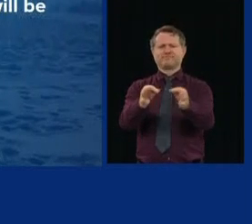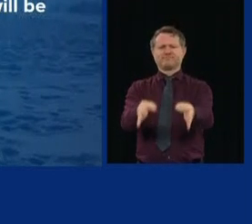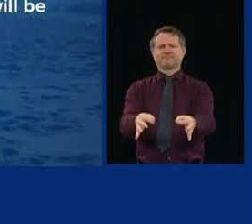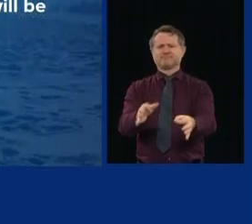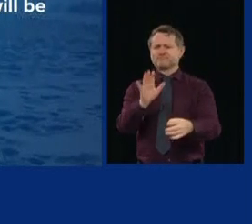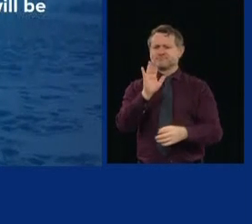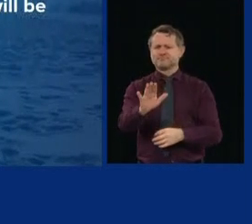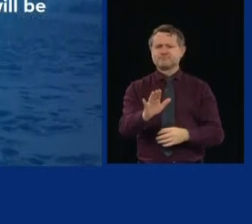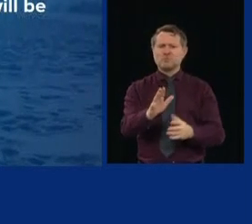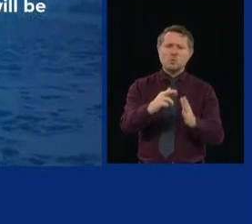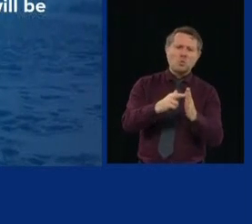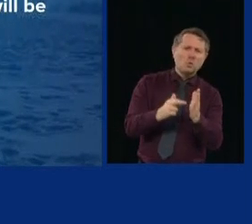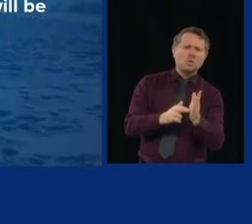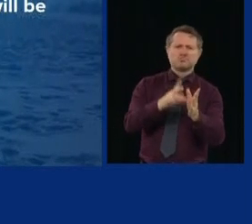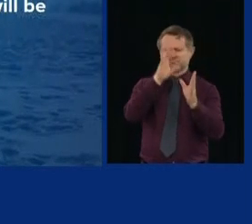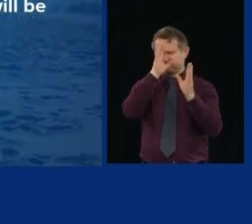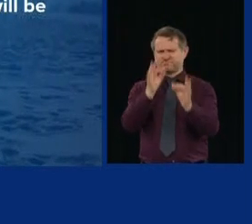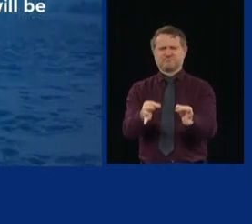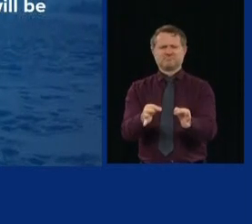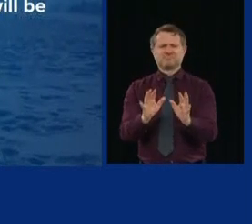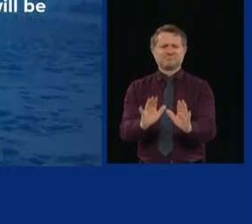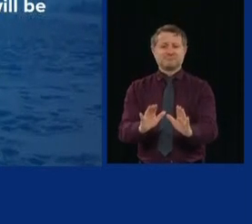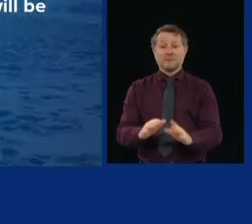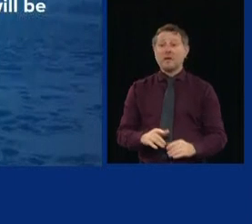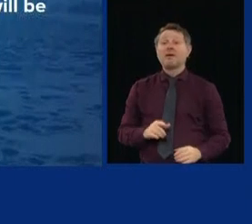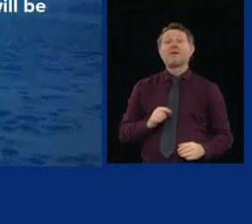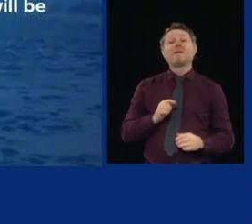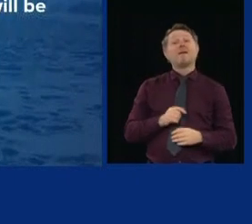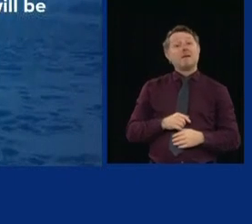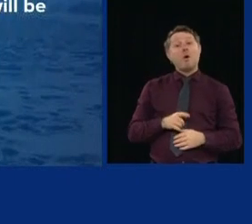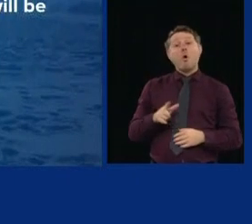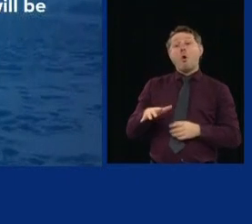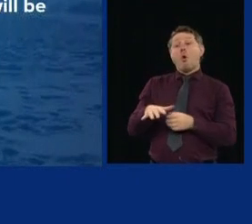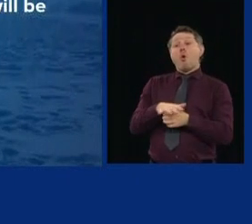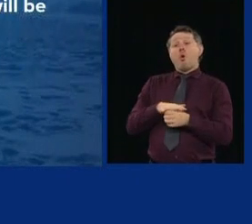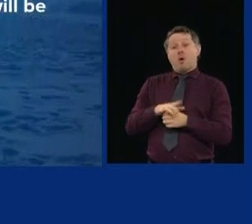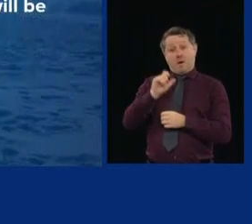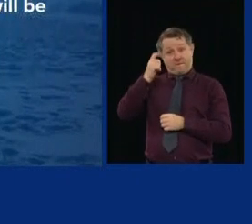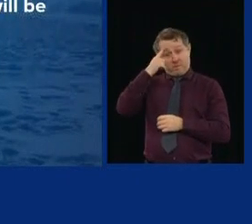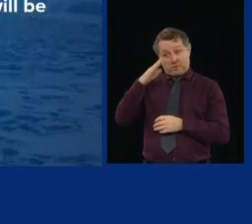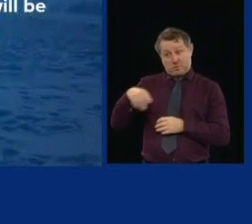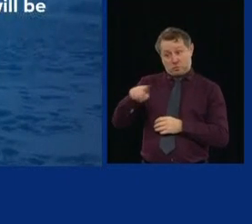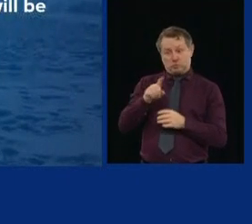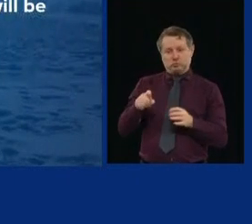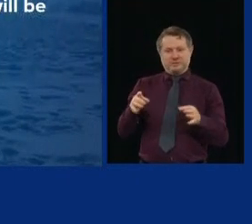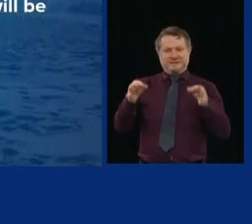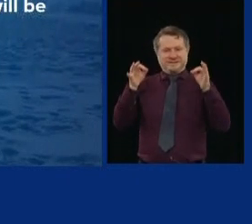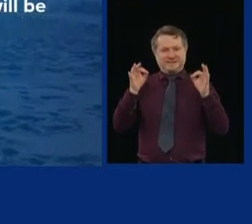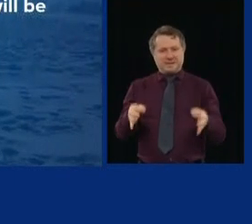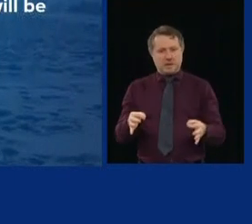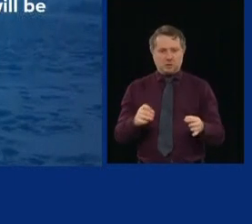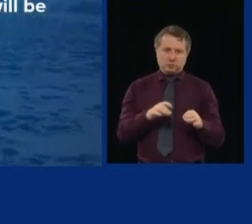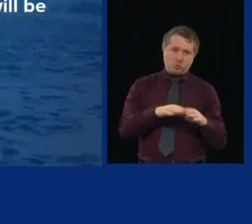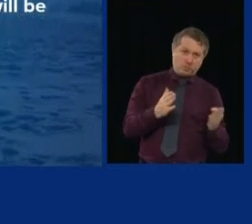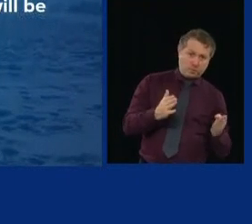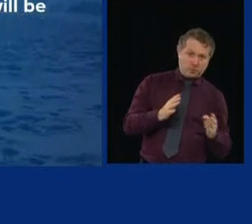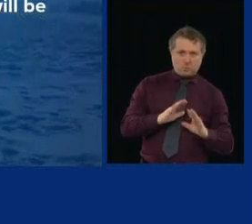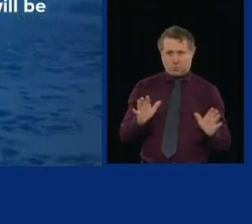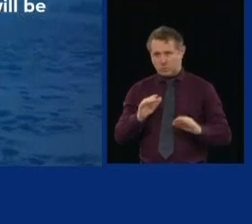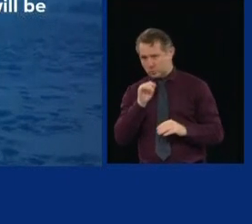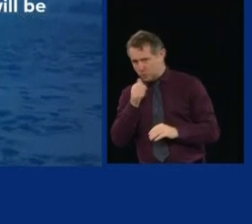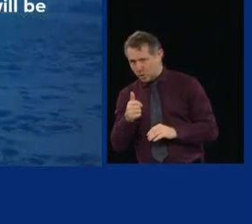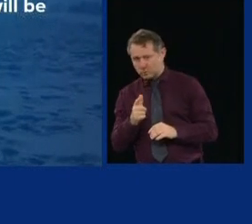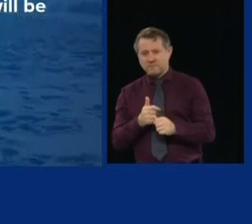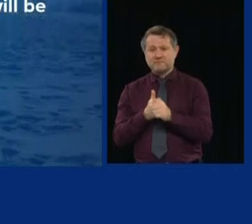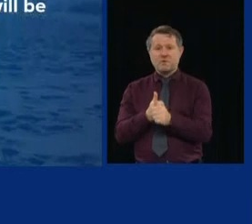and those decisions should be made by the locals by Wednesday, May 20th, so we can